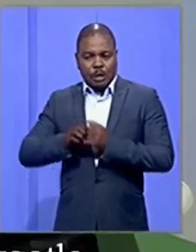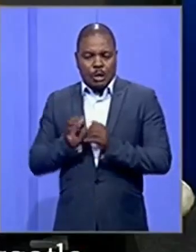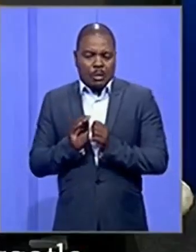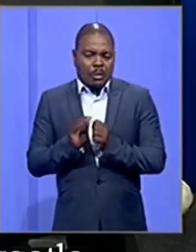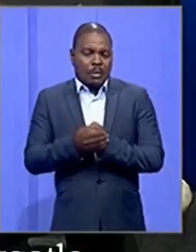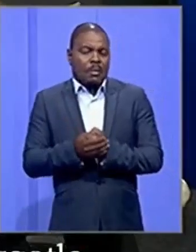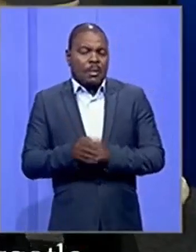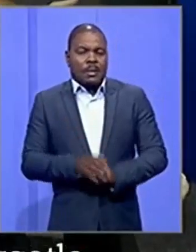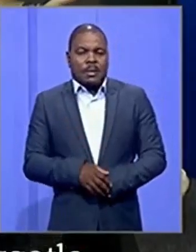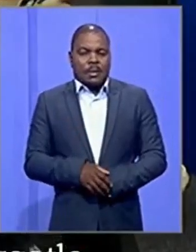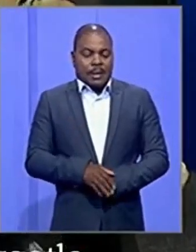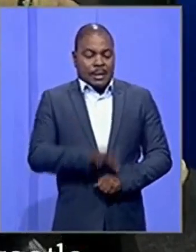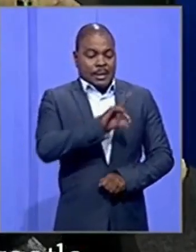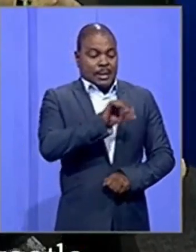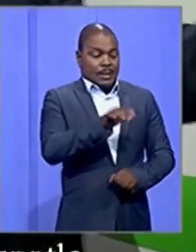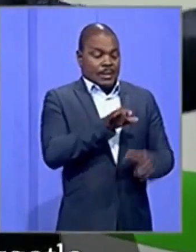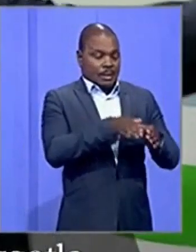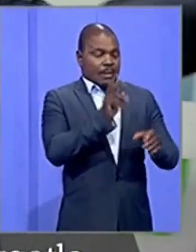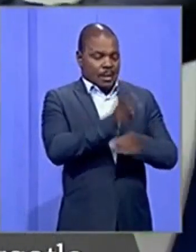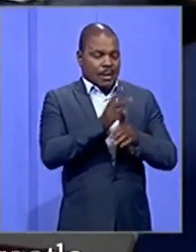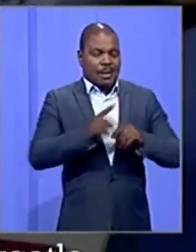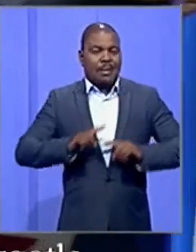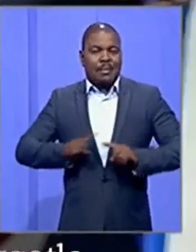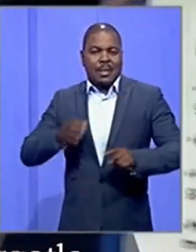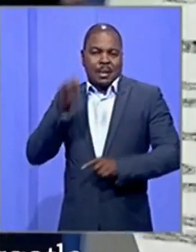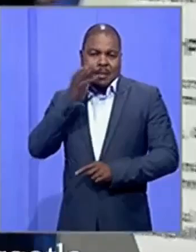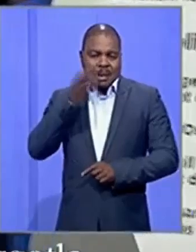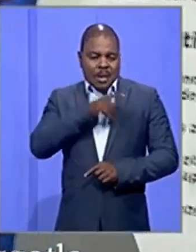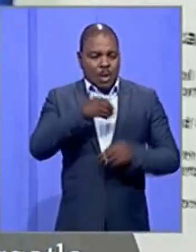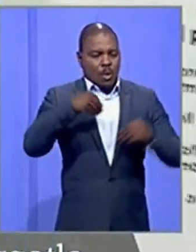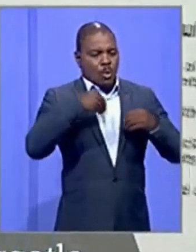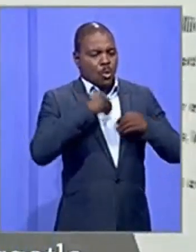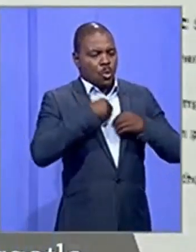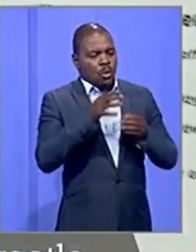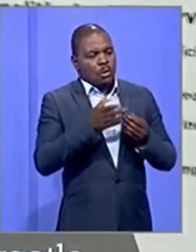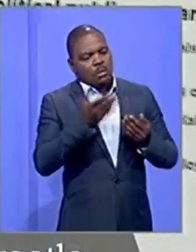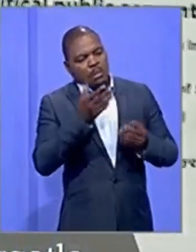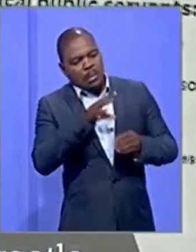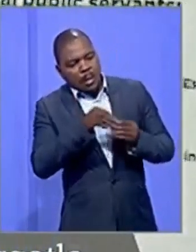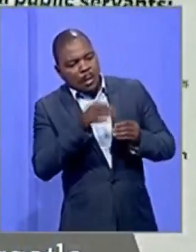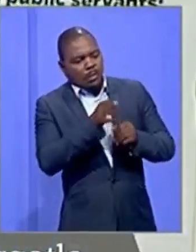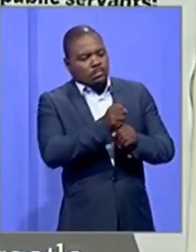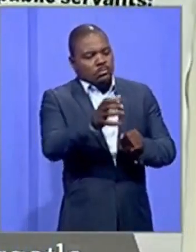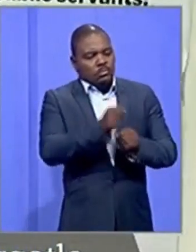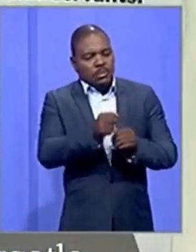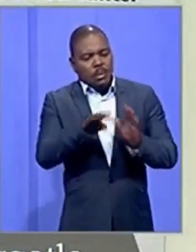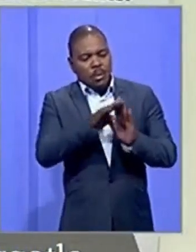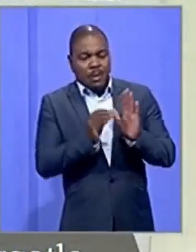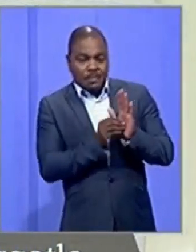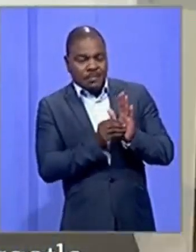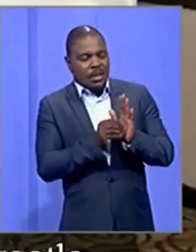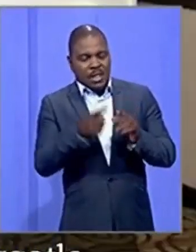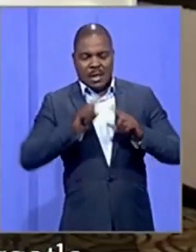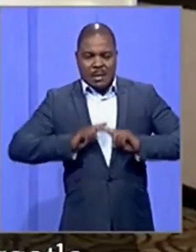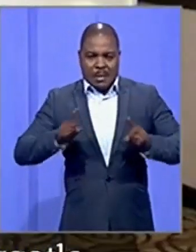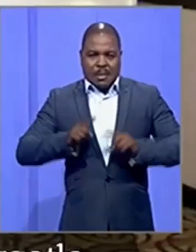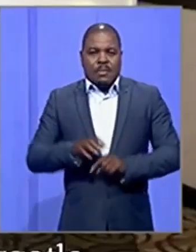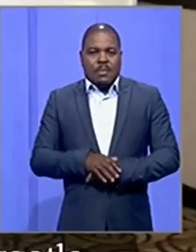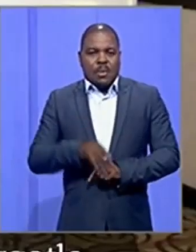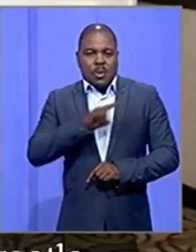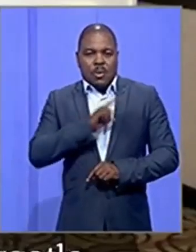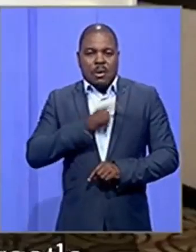campaign. DA e boetse ya latola bosehla hore e na le leano la yona la khiro ya ditho mmusong ho latela ditlaleho tsa dikgokahanyo tsa setjhaba